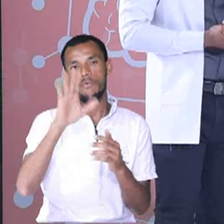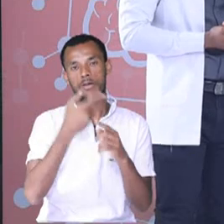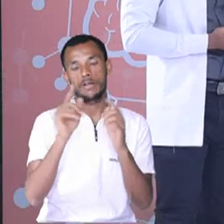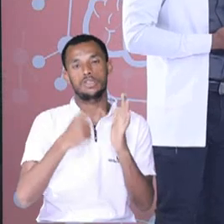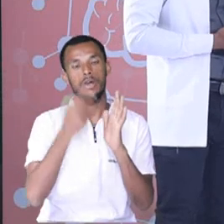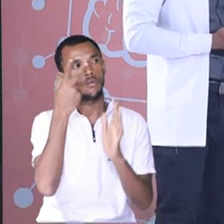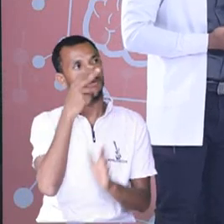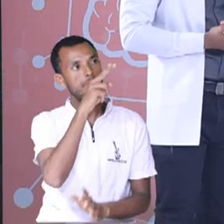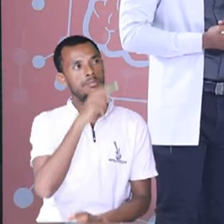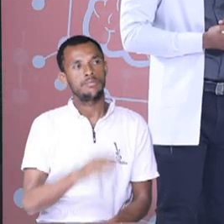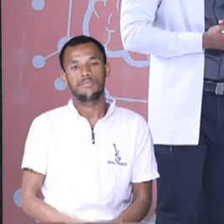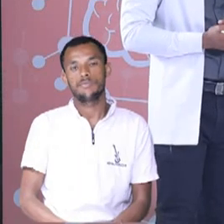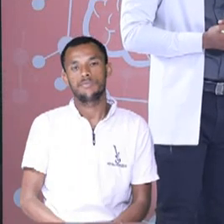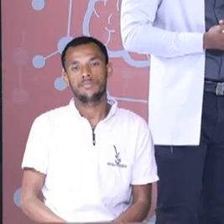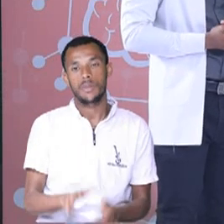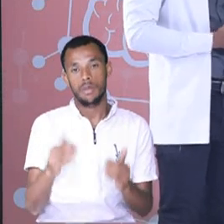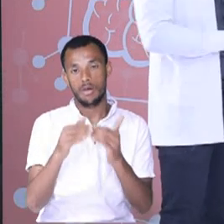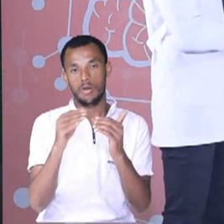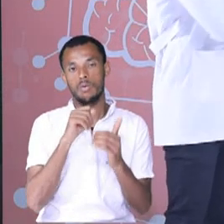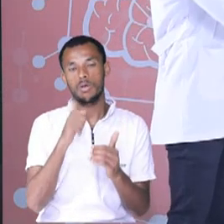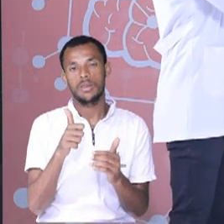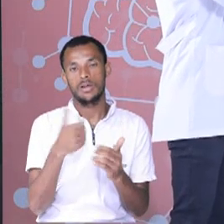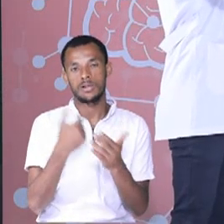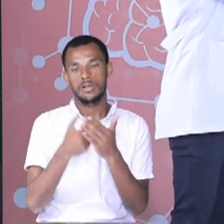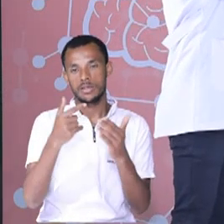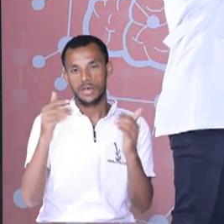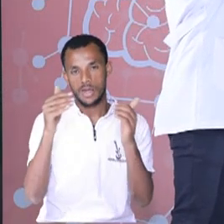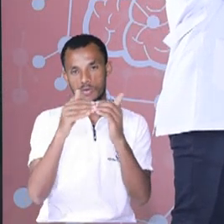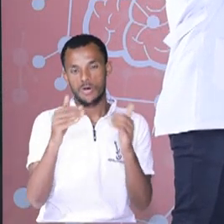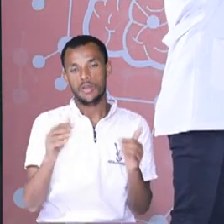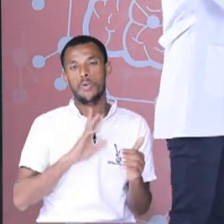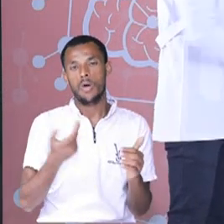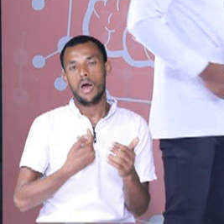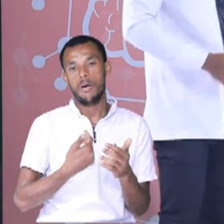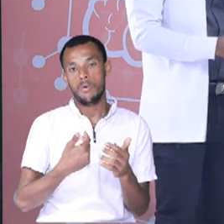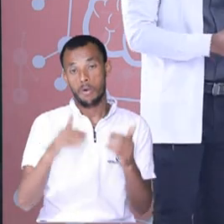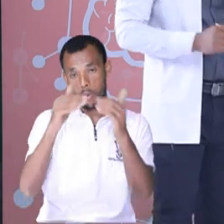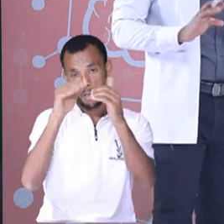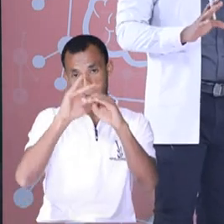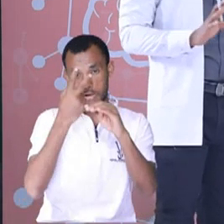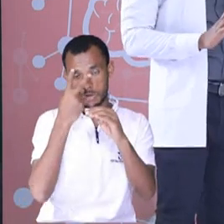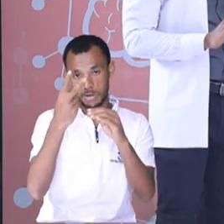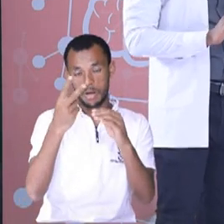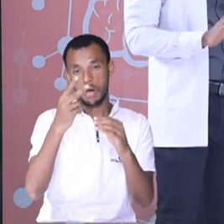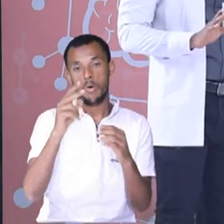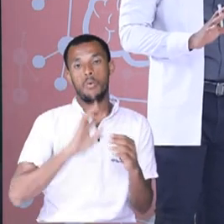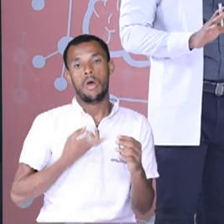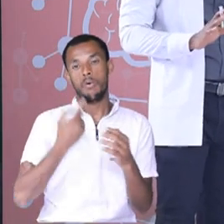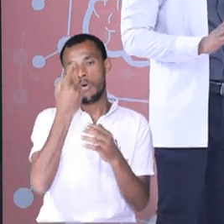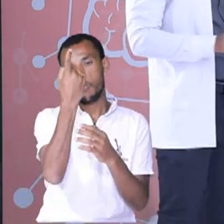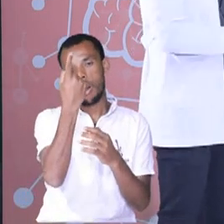different signs in the case of inequality, but in the case of equality, we have only equality